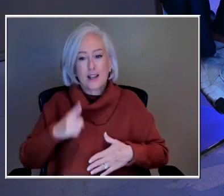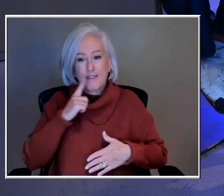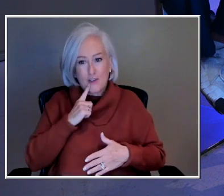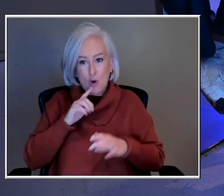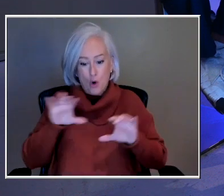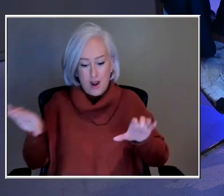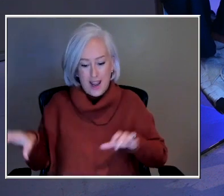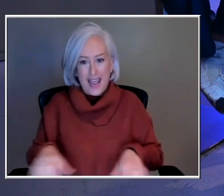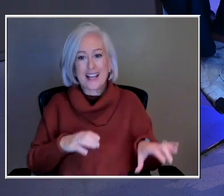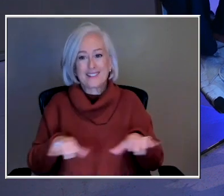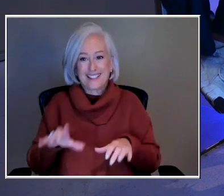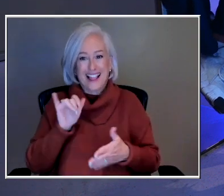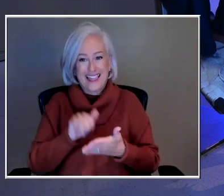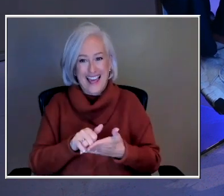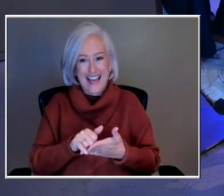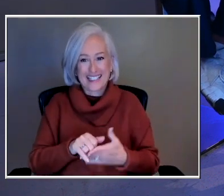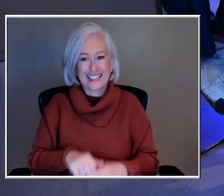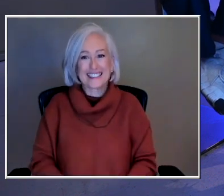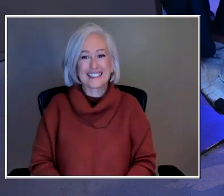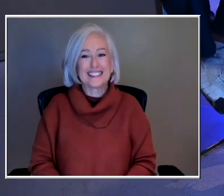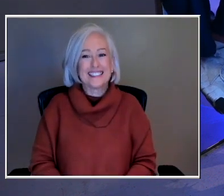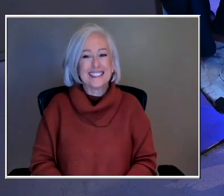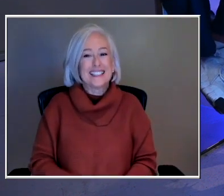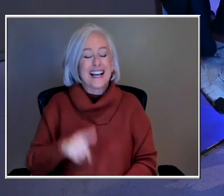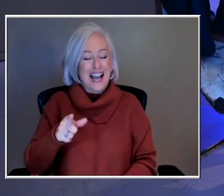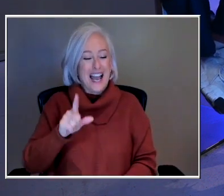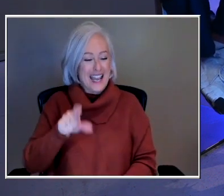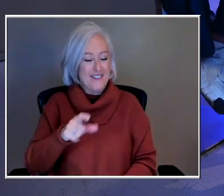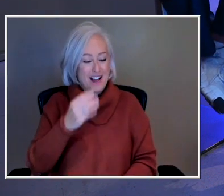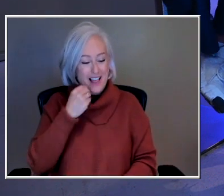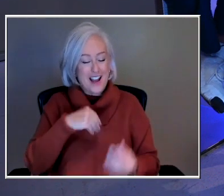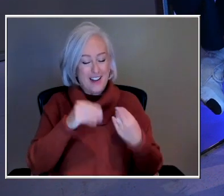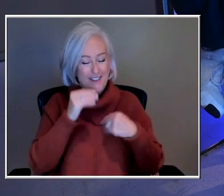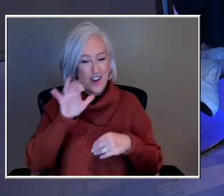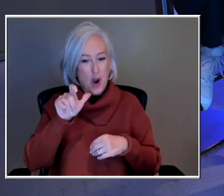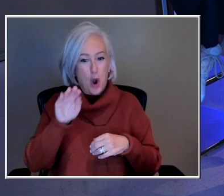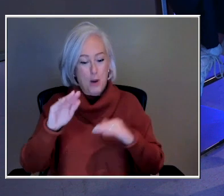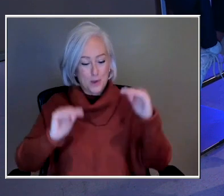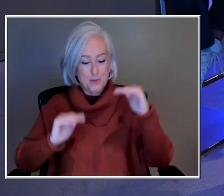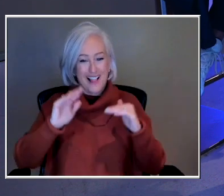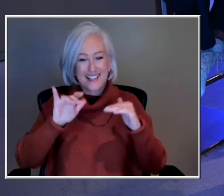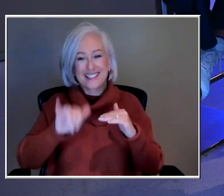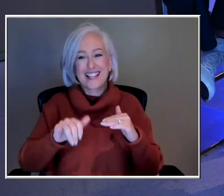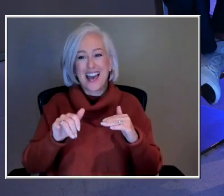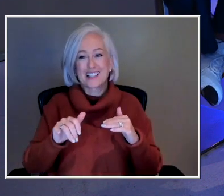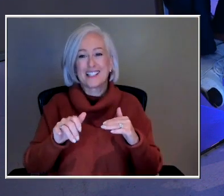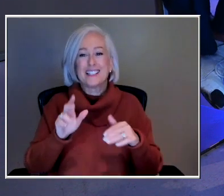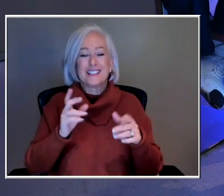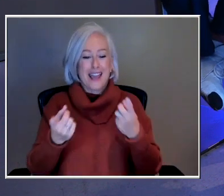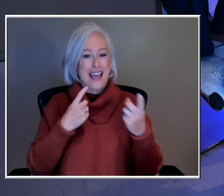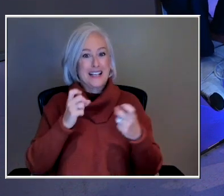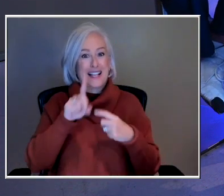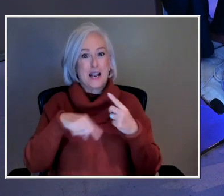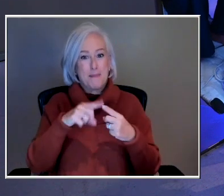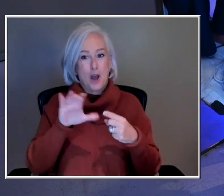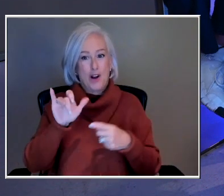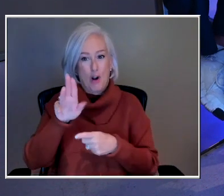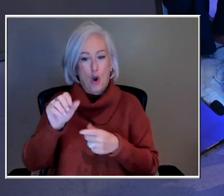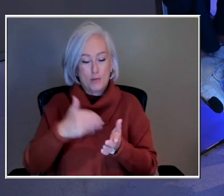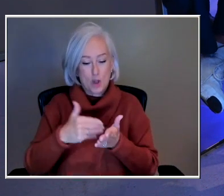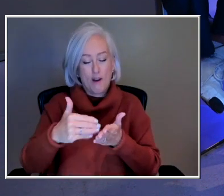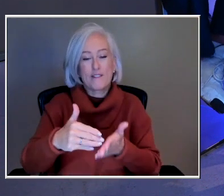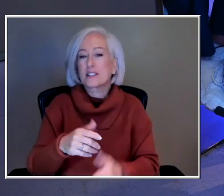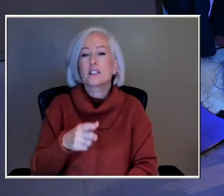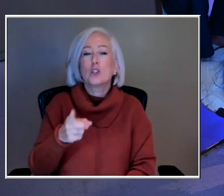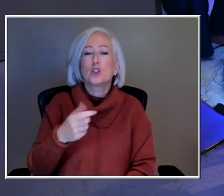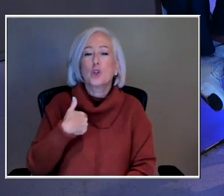the athleticism to balance that out properly. But yeah, people ask that question a lot, the carbs. Susan wants to know, Dr. Streppel, is there an age when